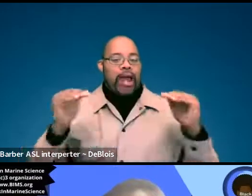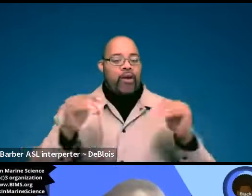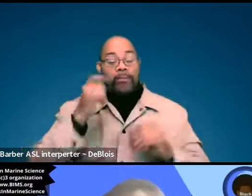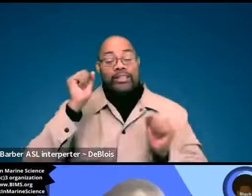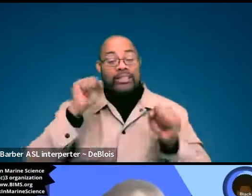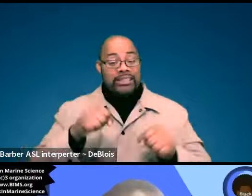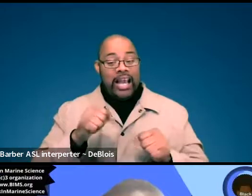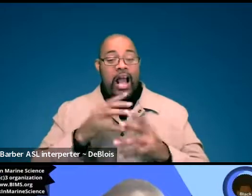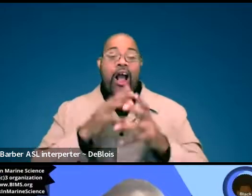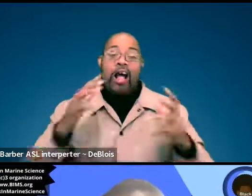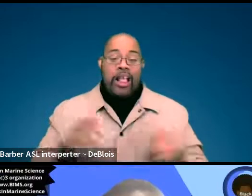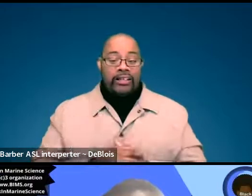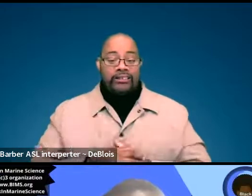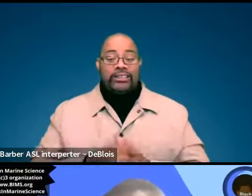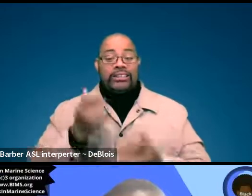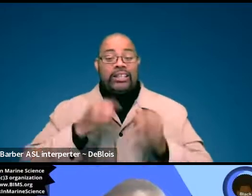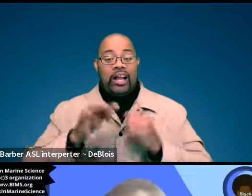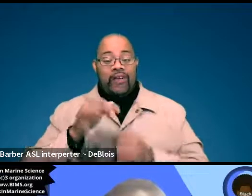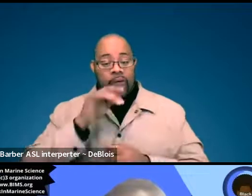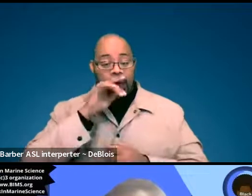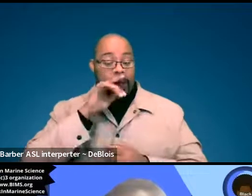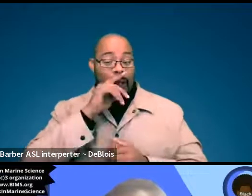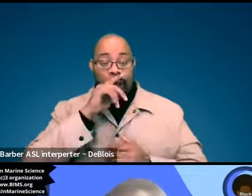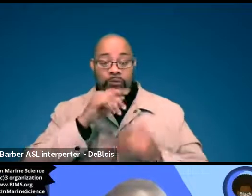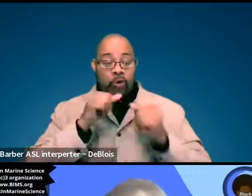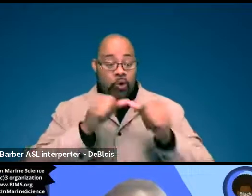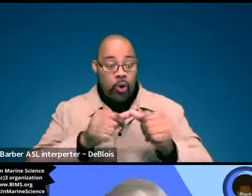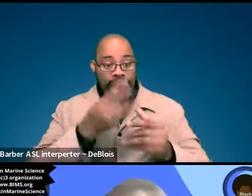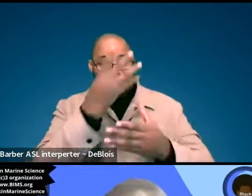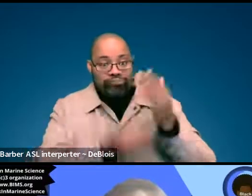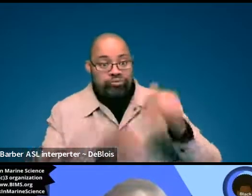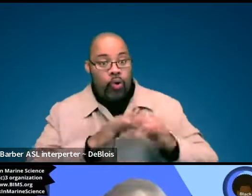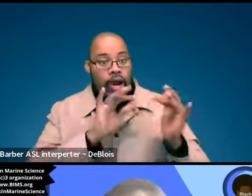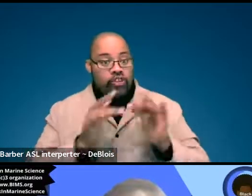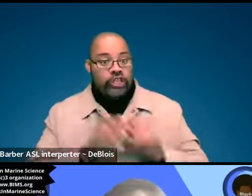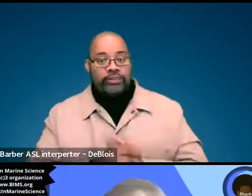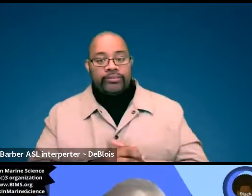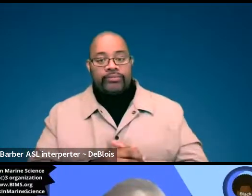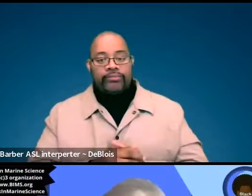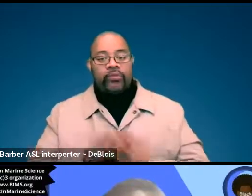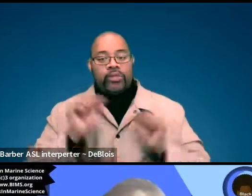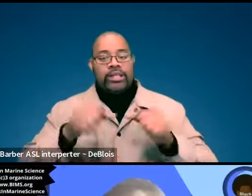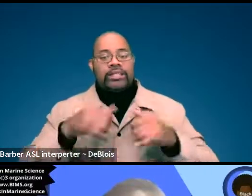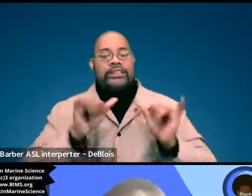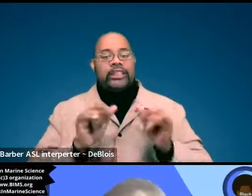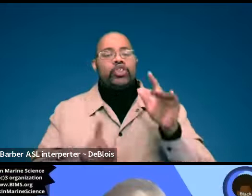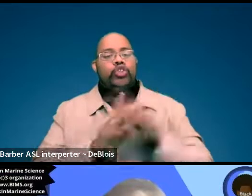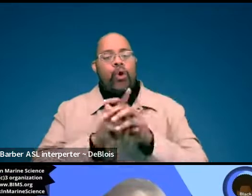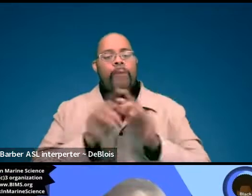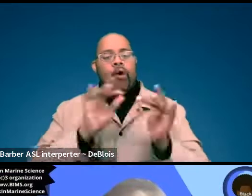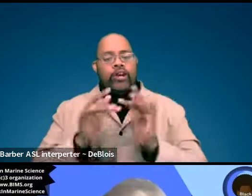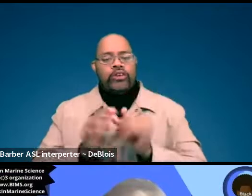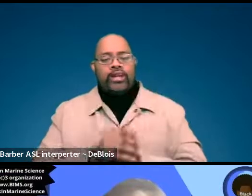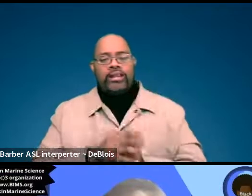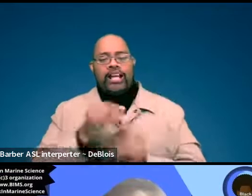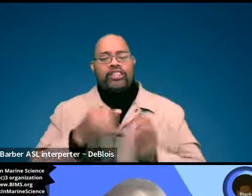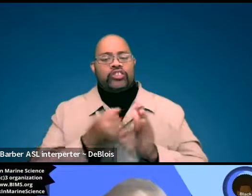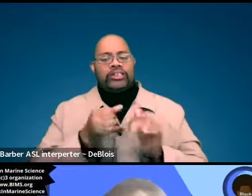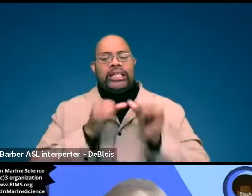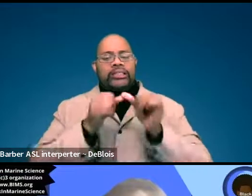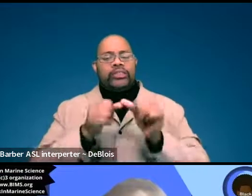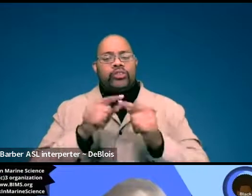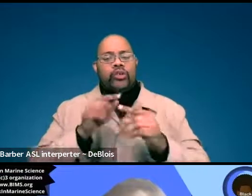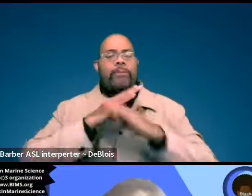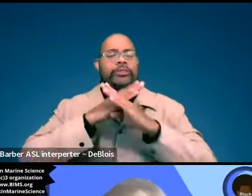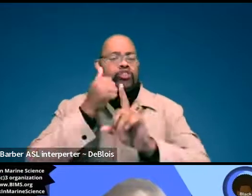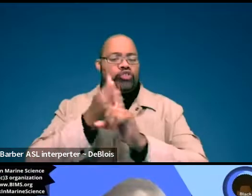can be a lot. And instead of going and like disappearing on the internet, you can still show up on the internet and just continue to